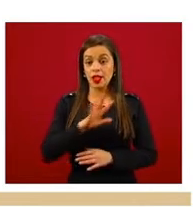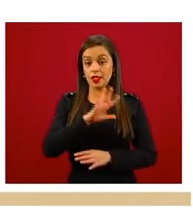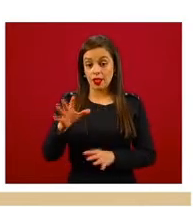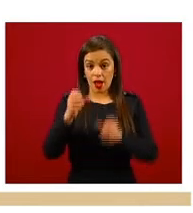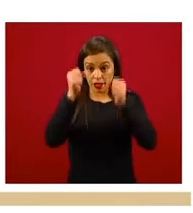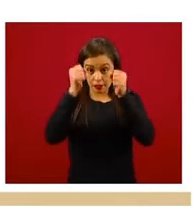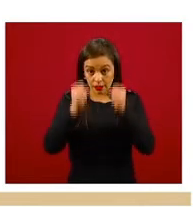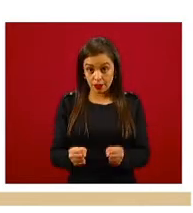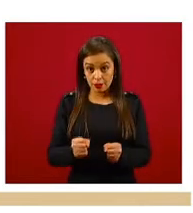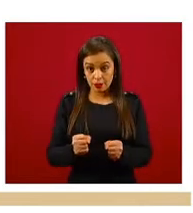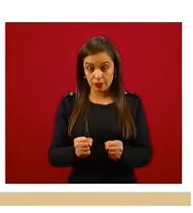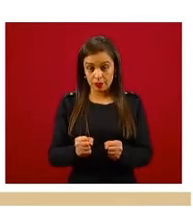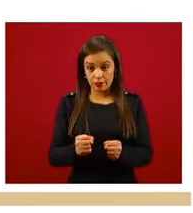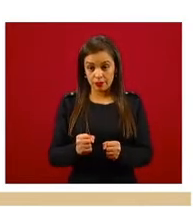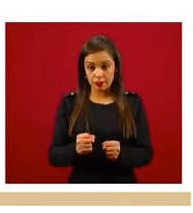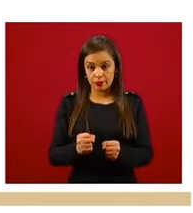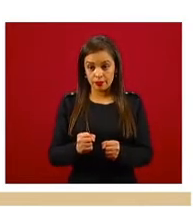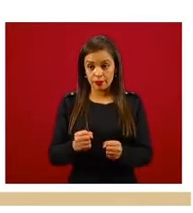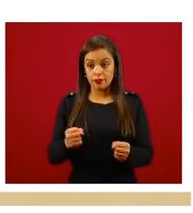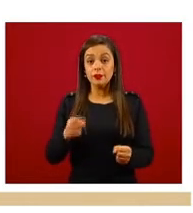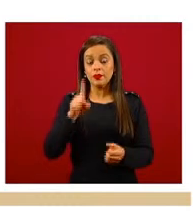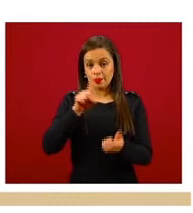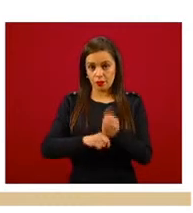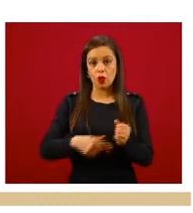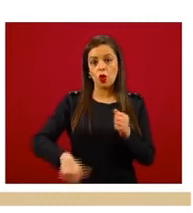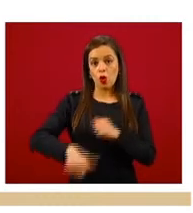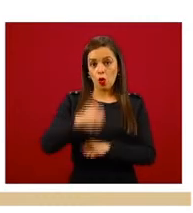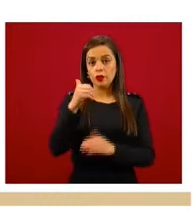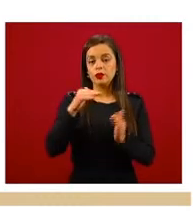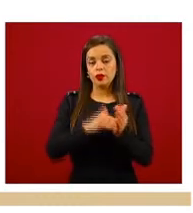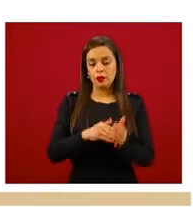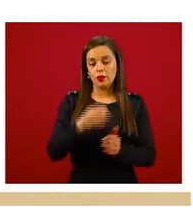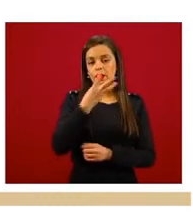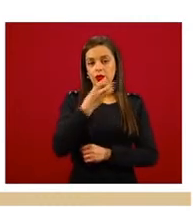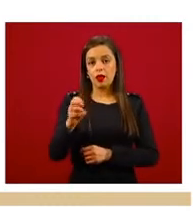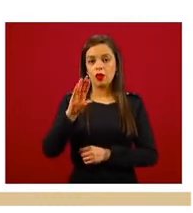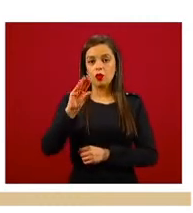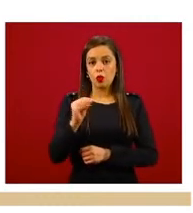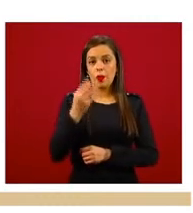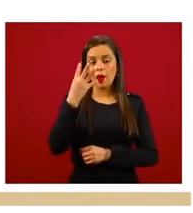On this slide, you can see the confirmed cases. Out of those